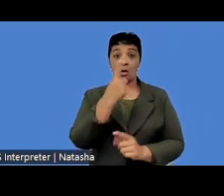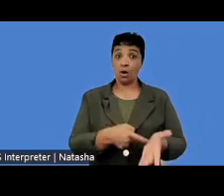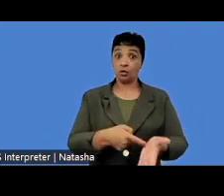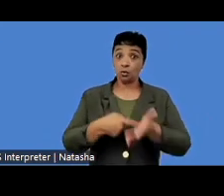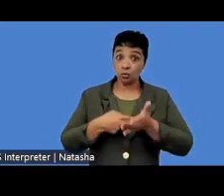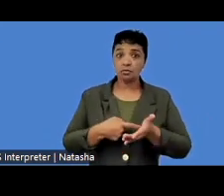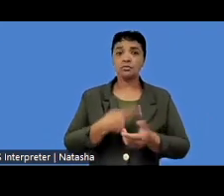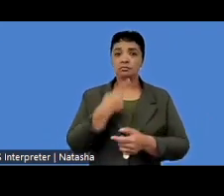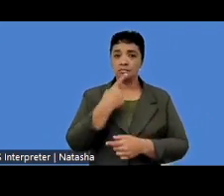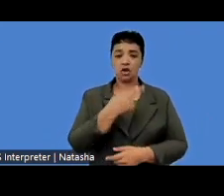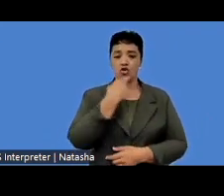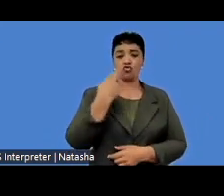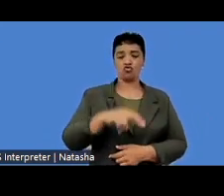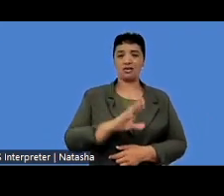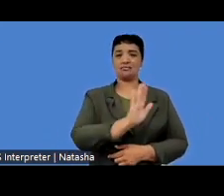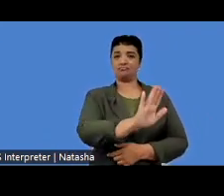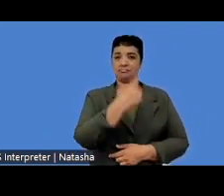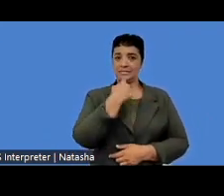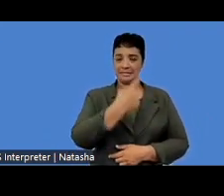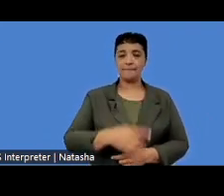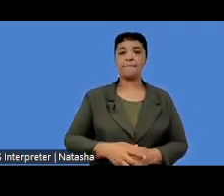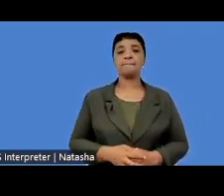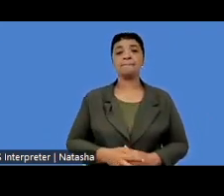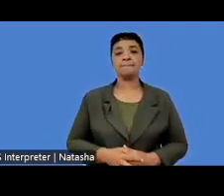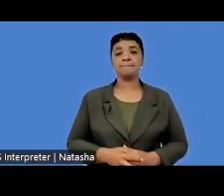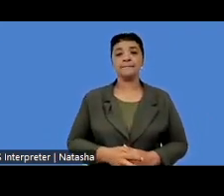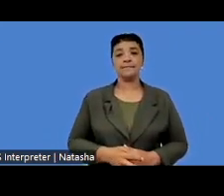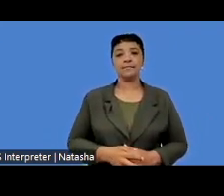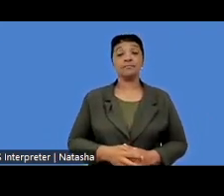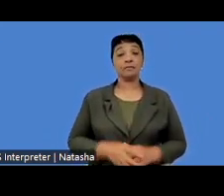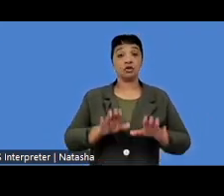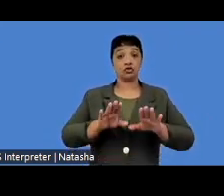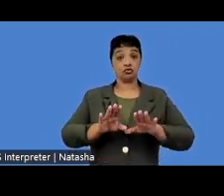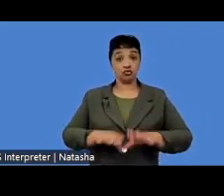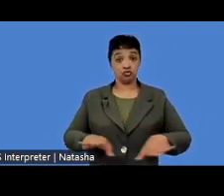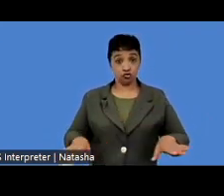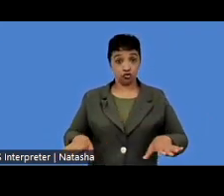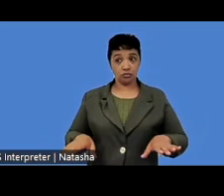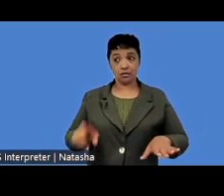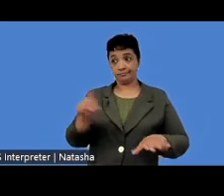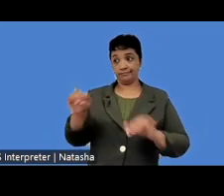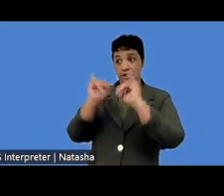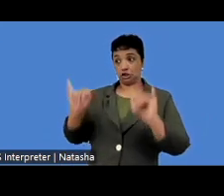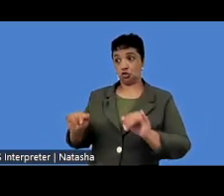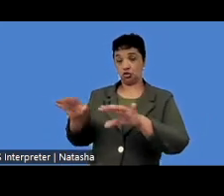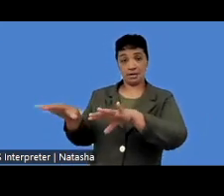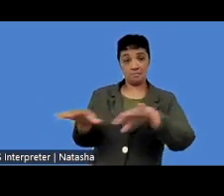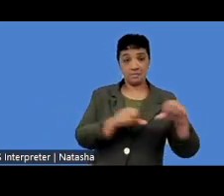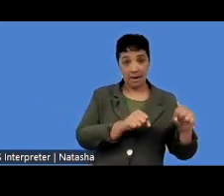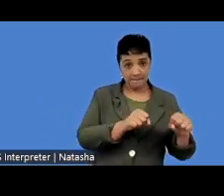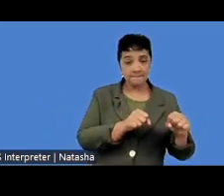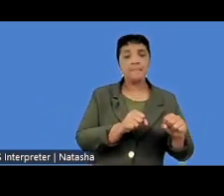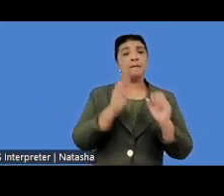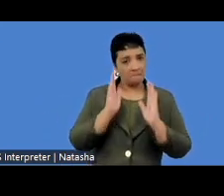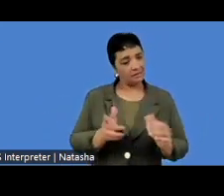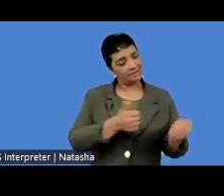established by Russians is that all children deported from institutions should be